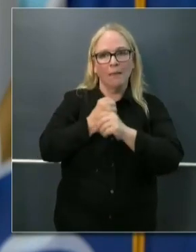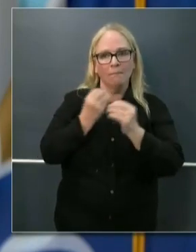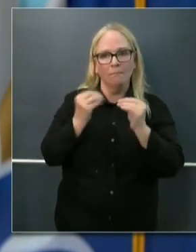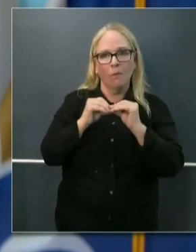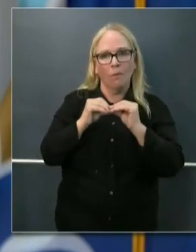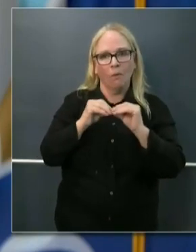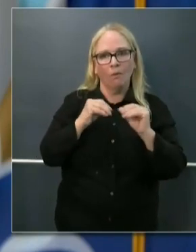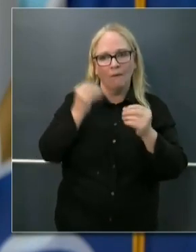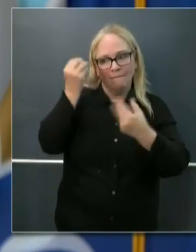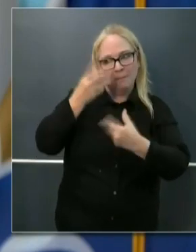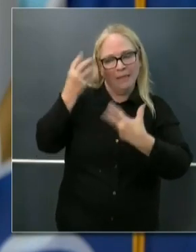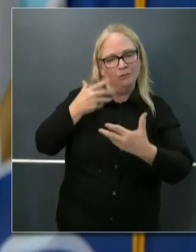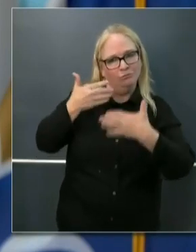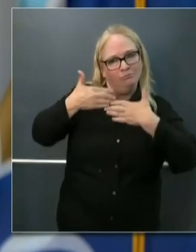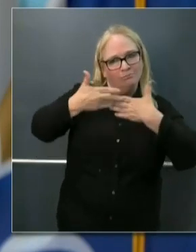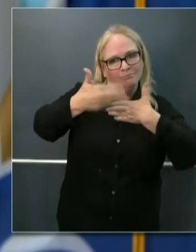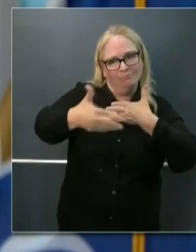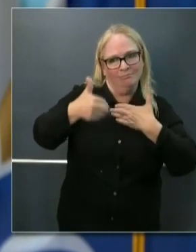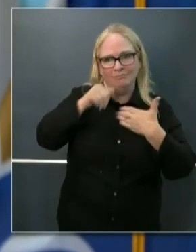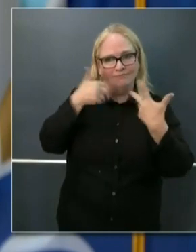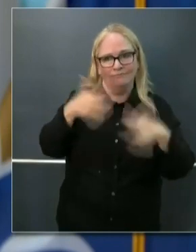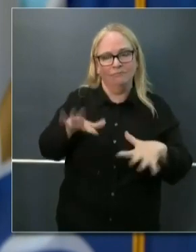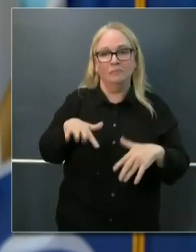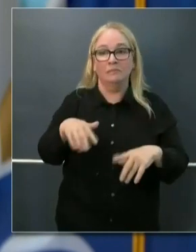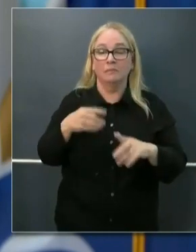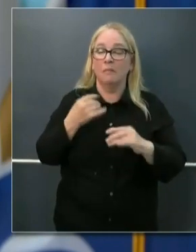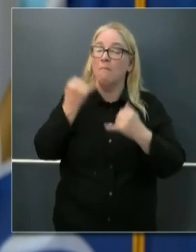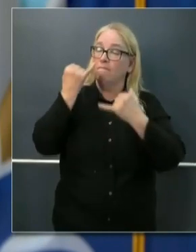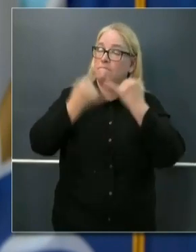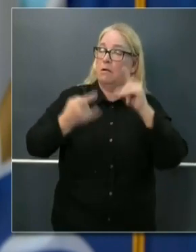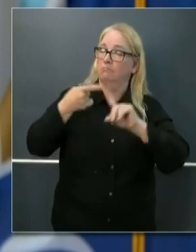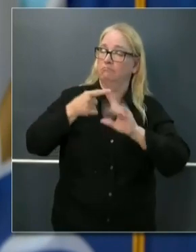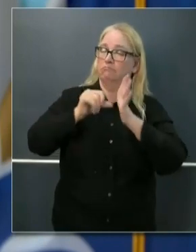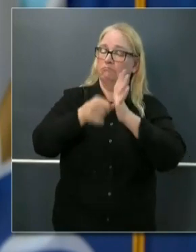that. And forgive me, final point, again, I owe you